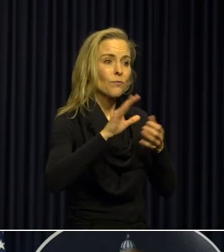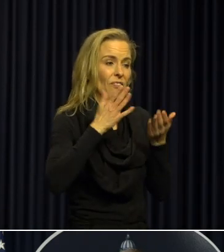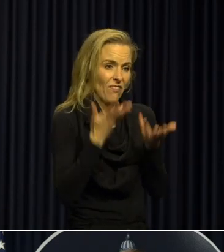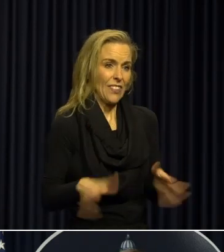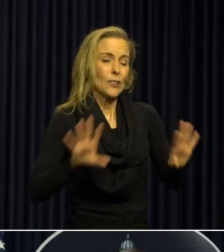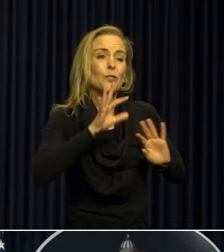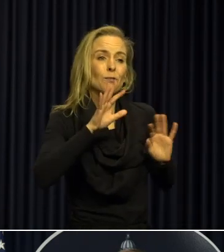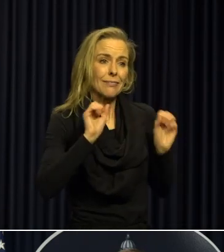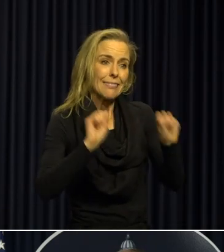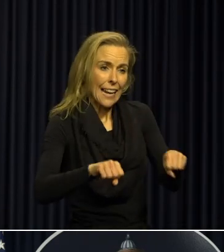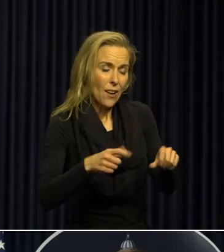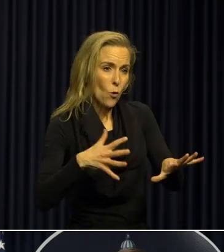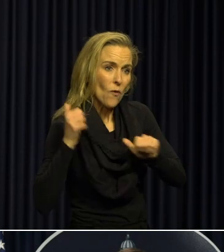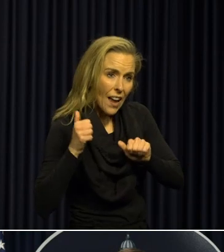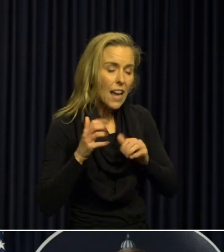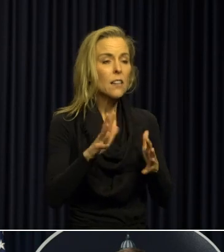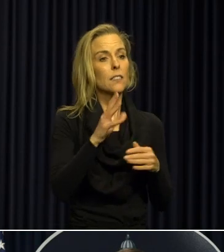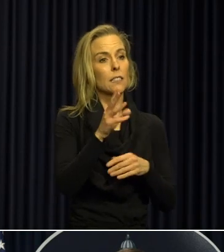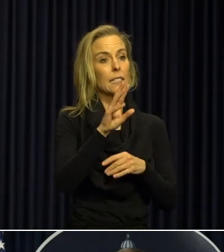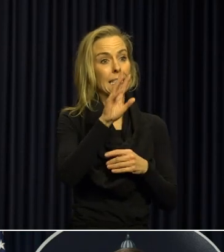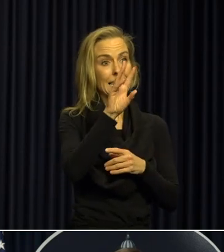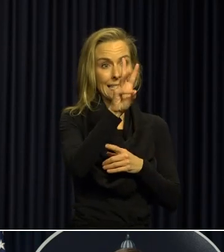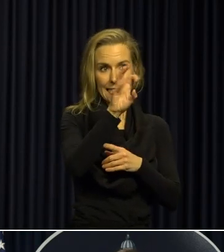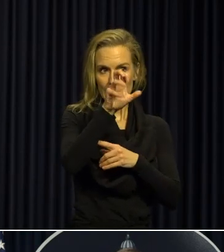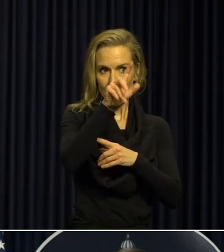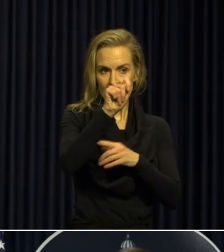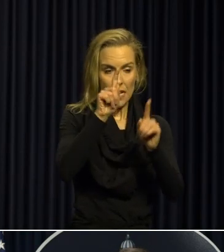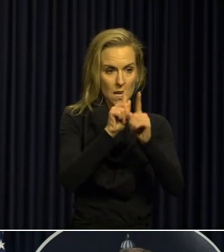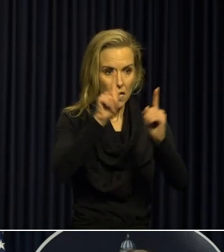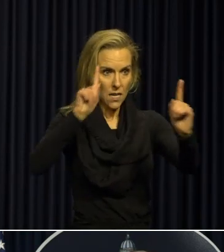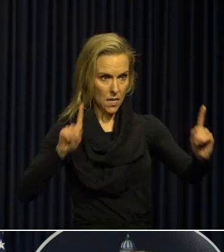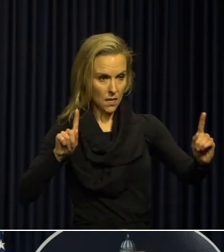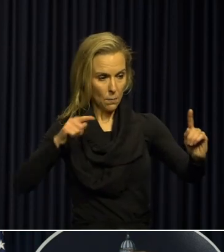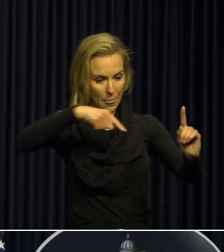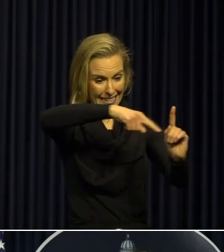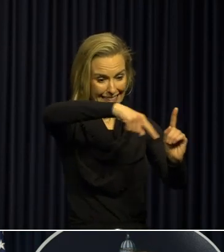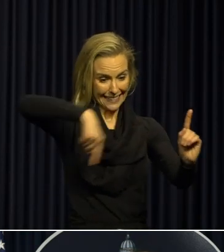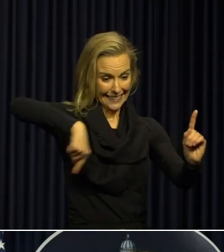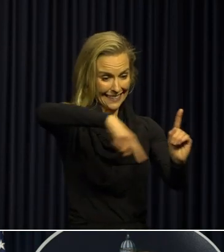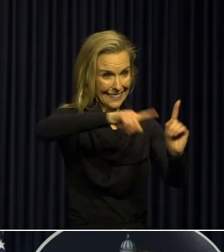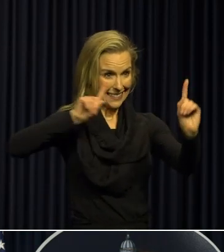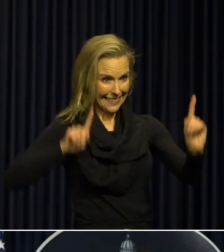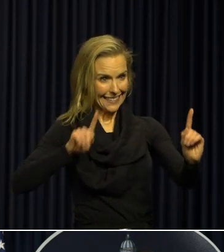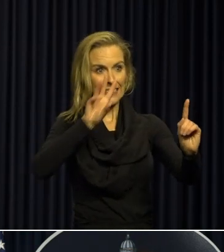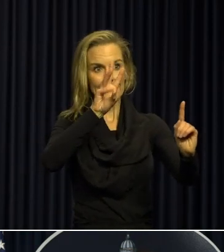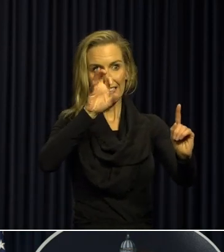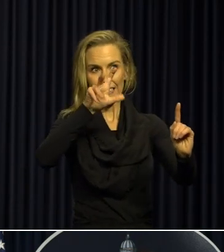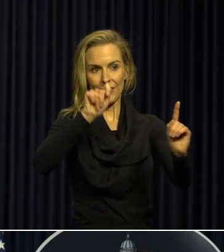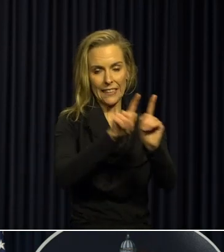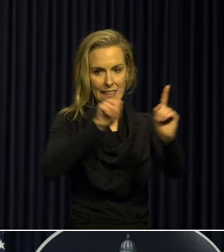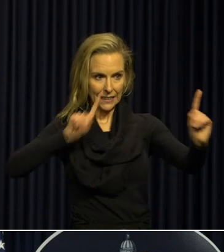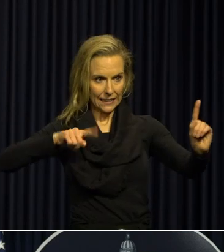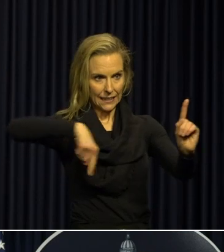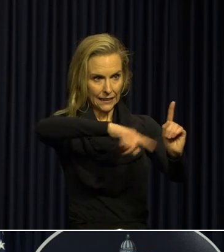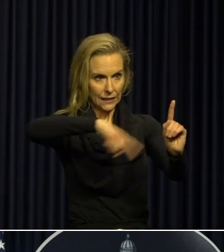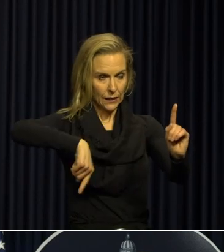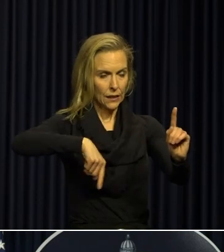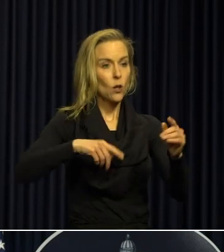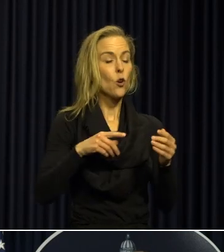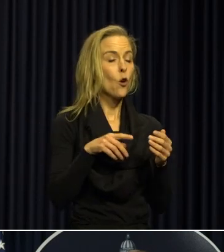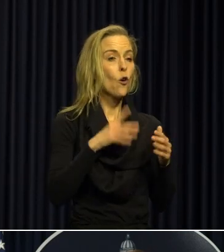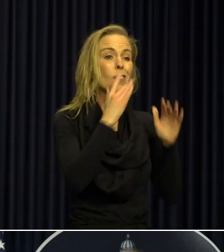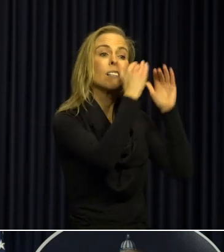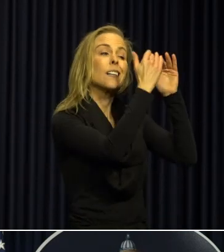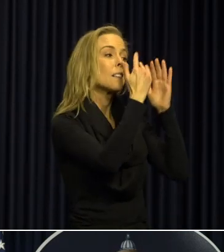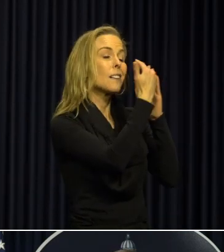distancing. Make sure 6 feet apart, though that is not an excuse to get together and stay 6 feet apart. Know when to seek care.